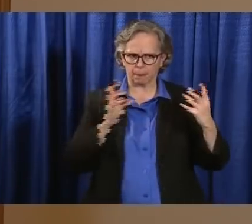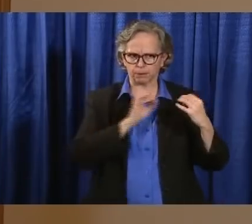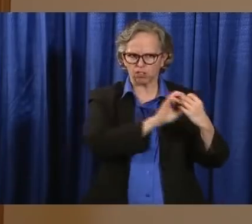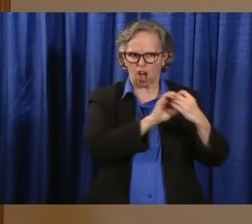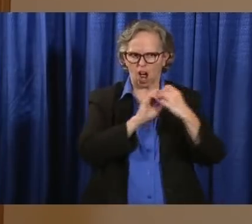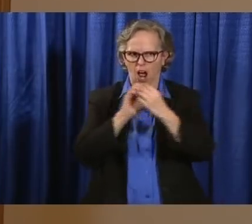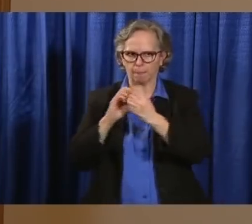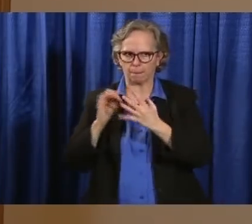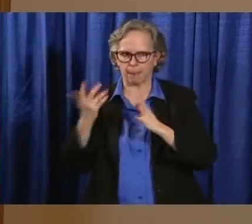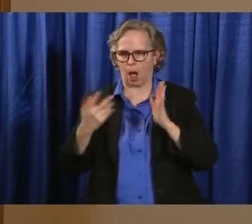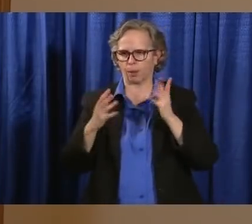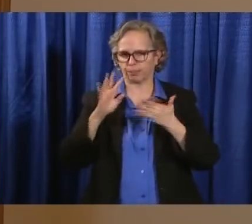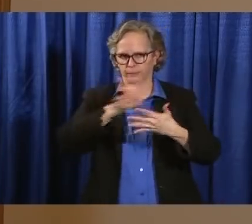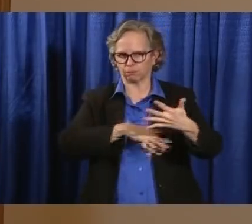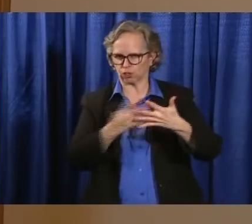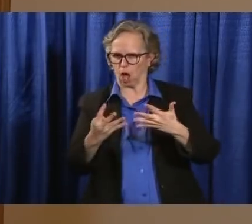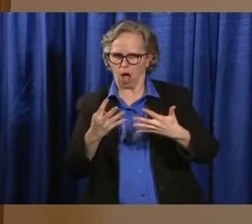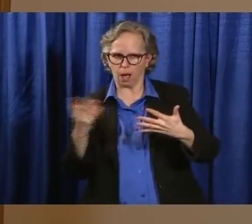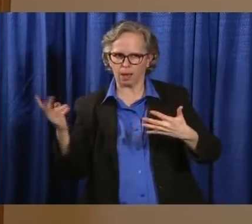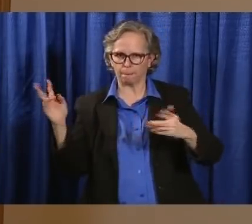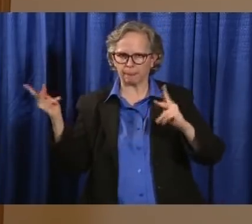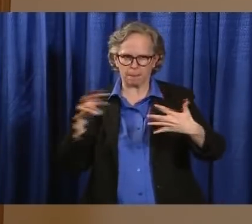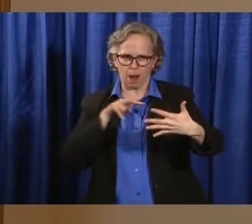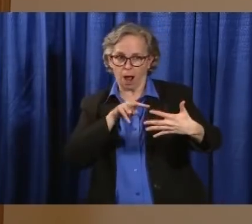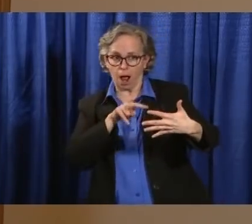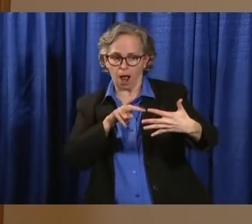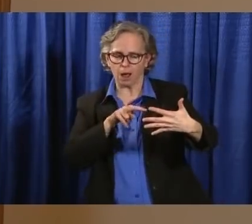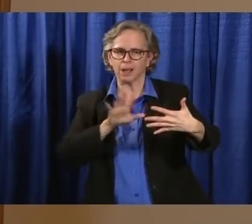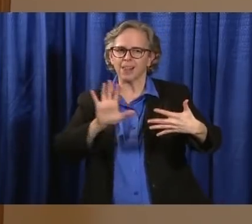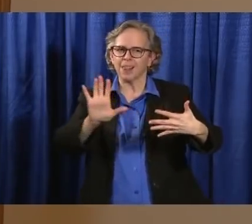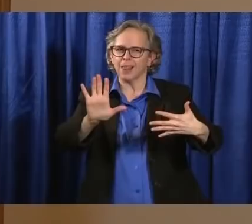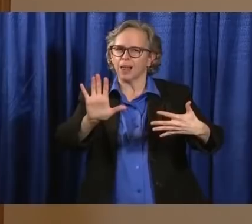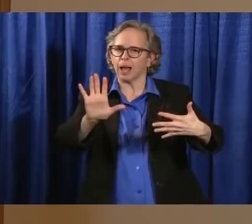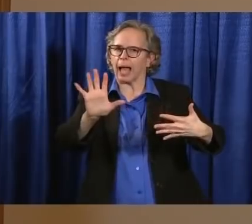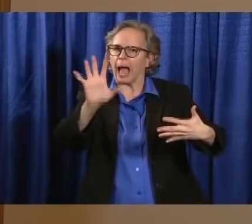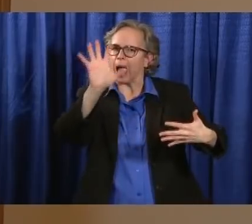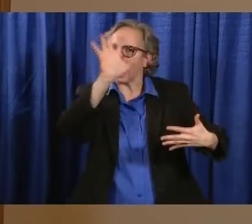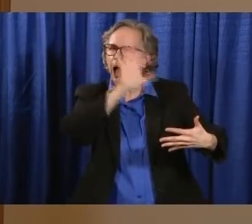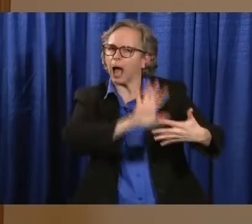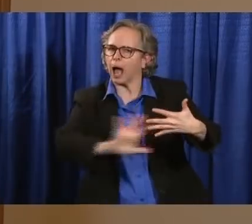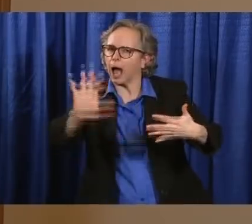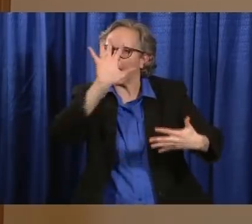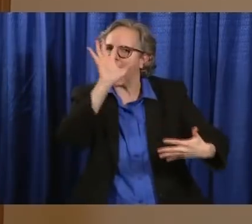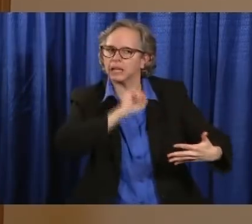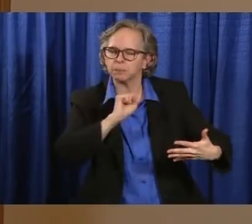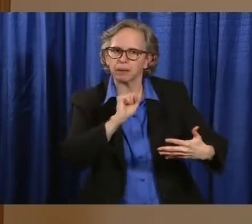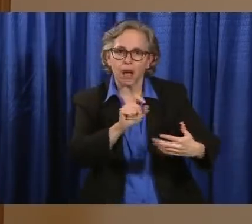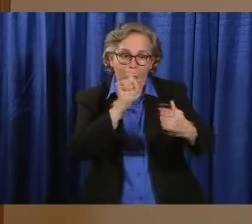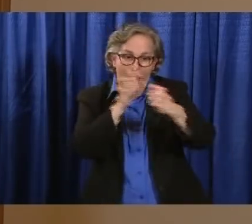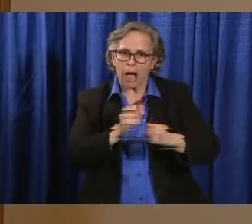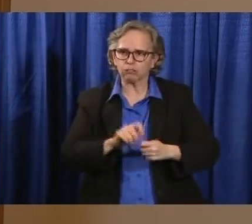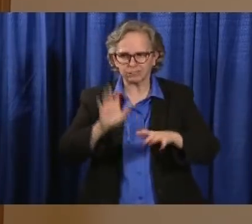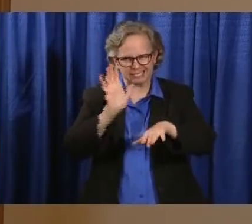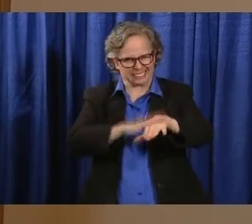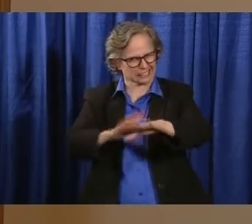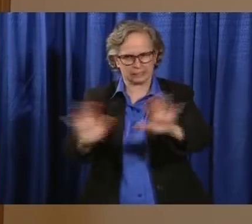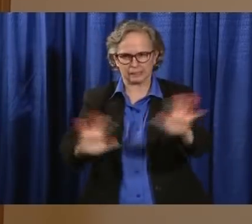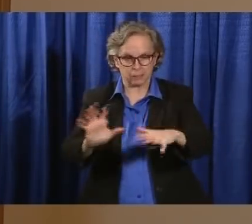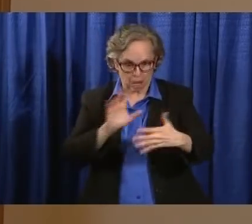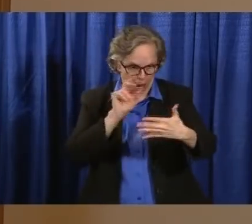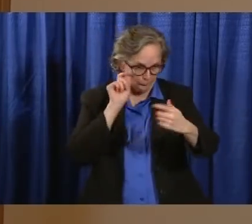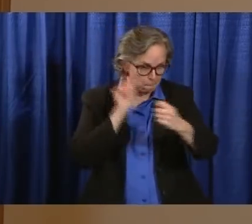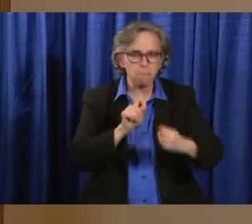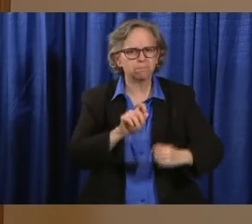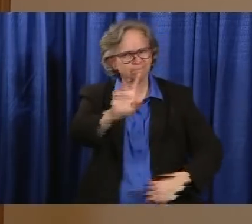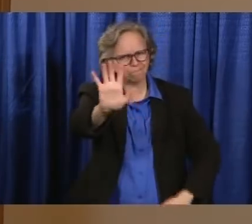it is a rough gauge. It gives you, go north by northeast. It's similar, as I keep saying, to the forecasts